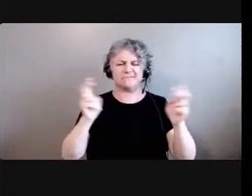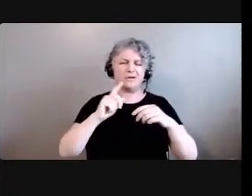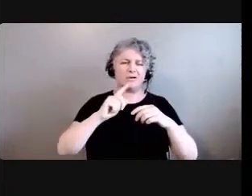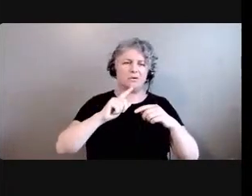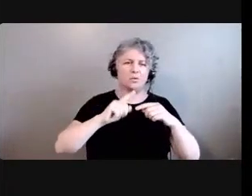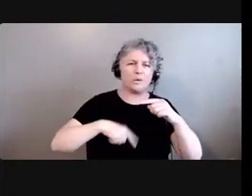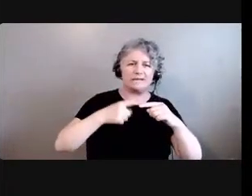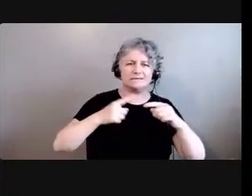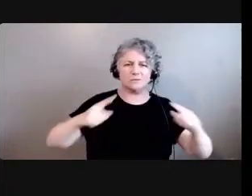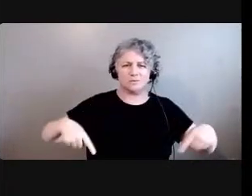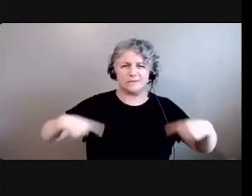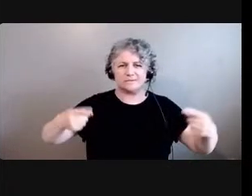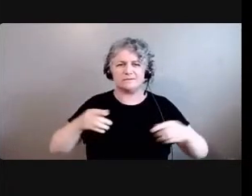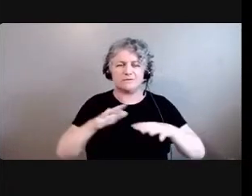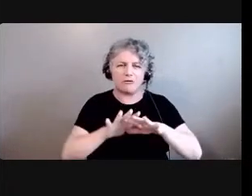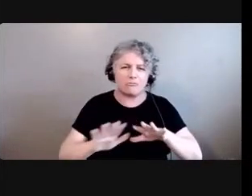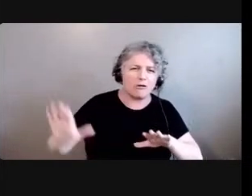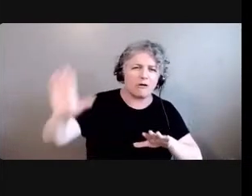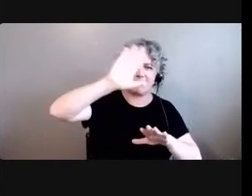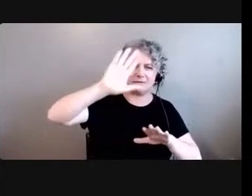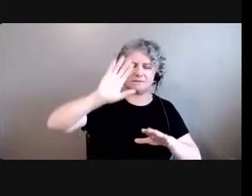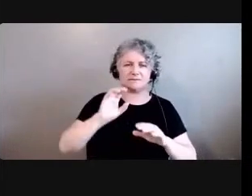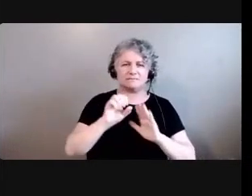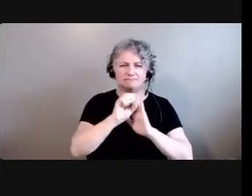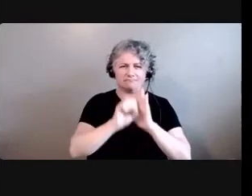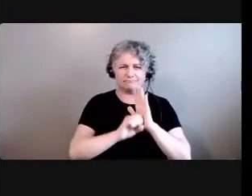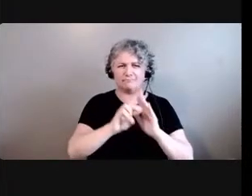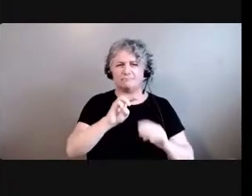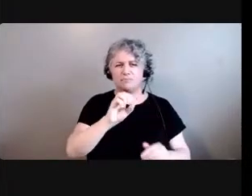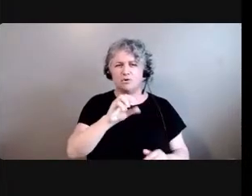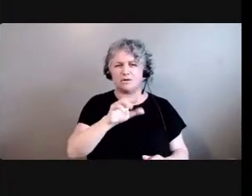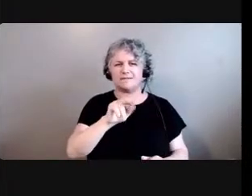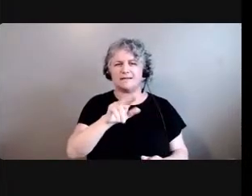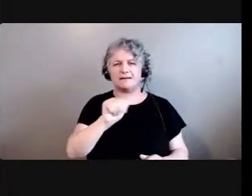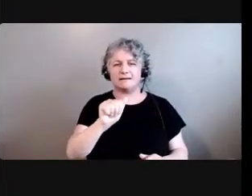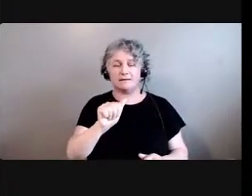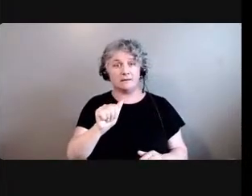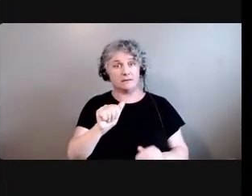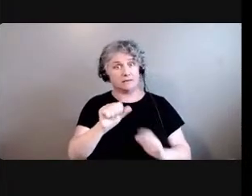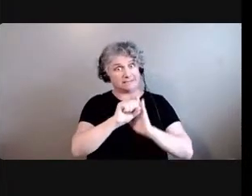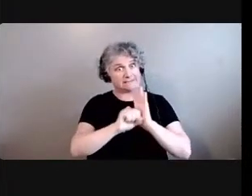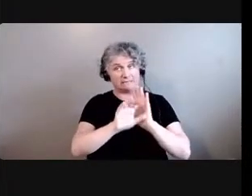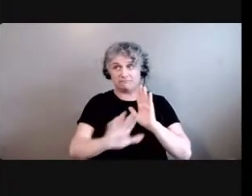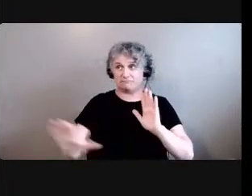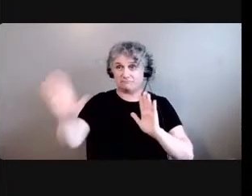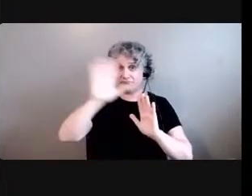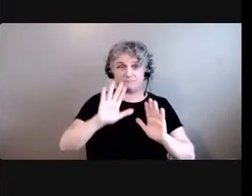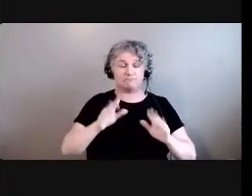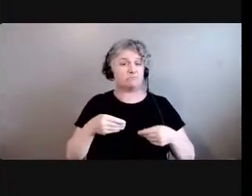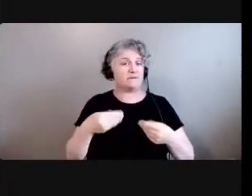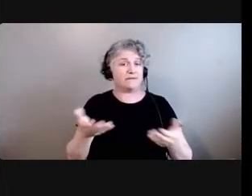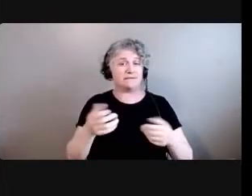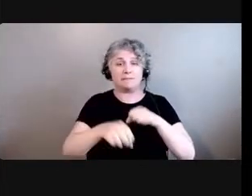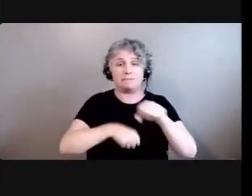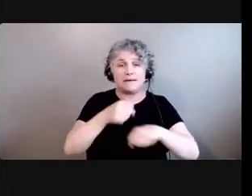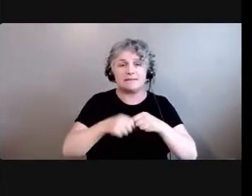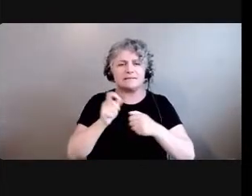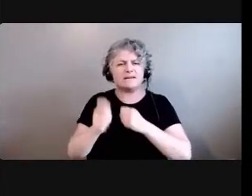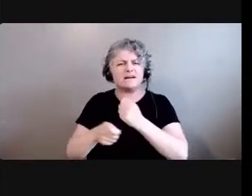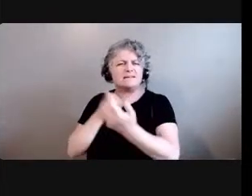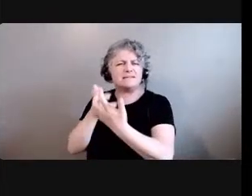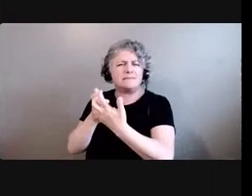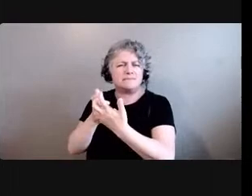in 2016. It's a statewide program that provides adaptive trikes and biking equipment to Montanans living